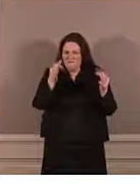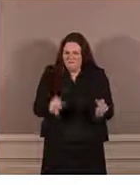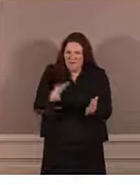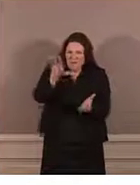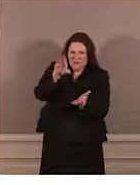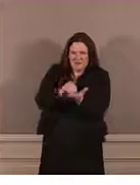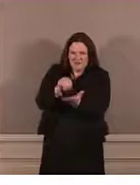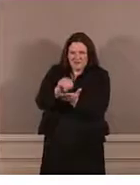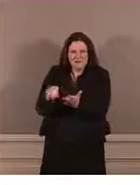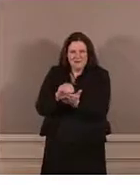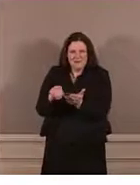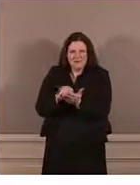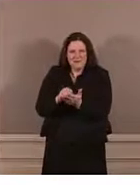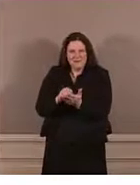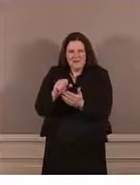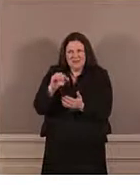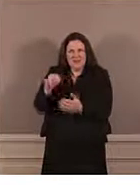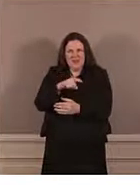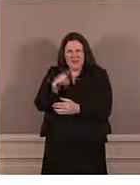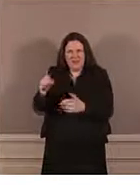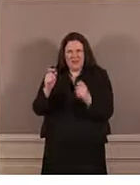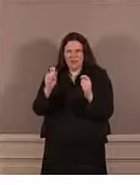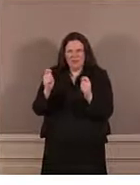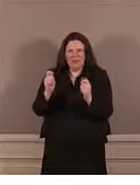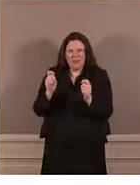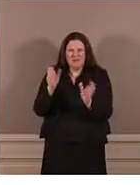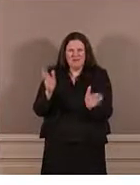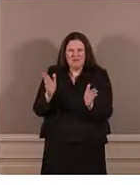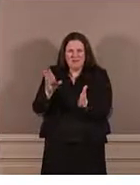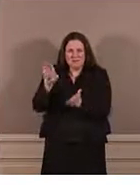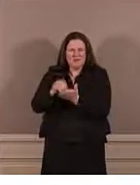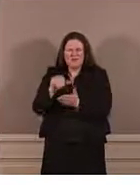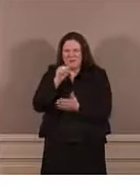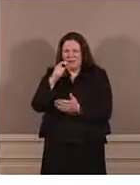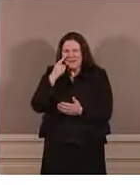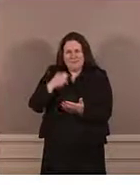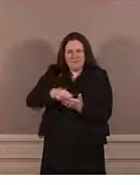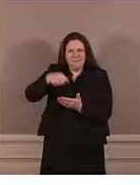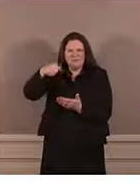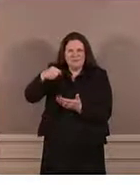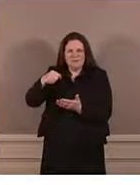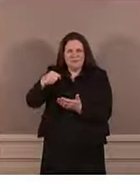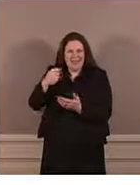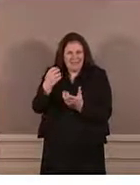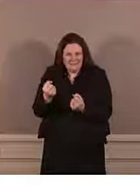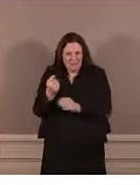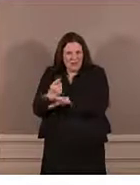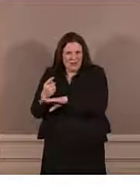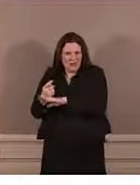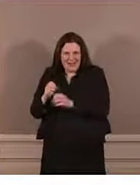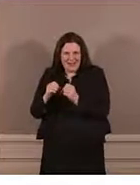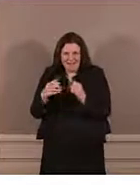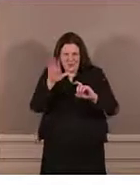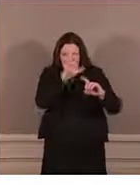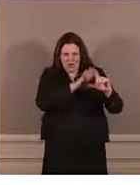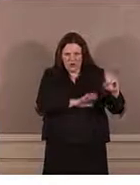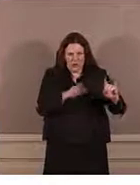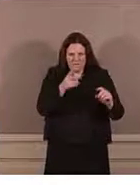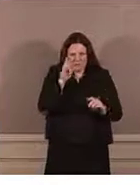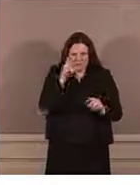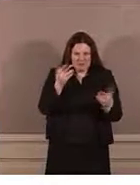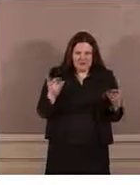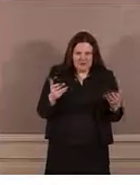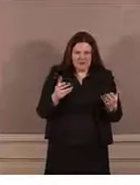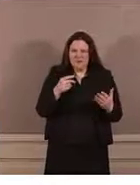staff training, and we didn't see kind of budgets for staff training and development in every site. So we really would be